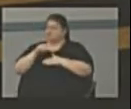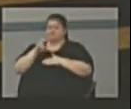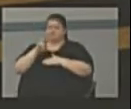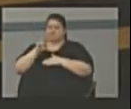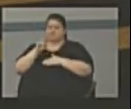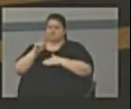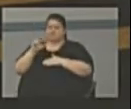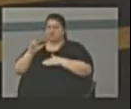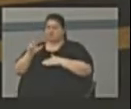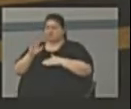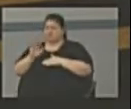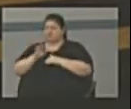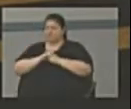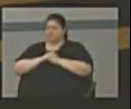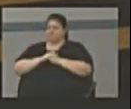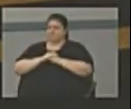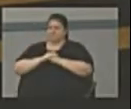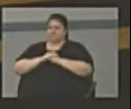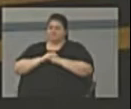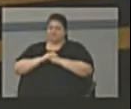2035.